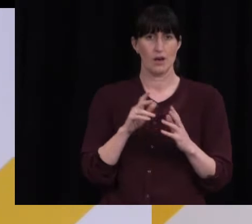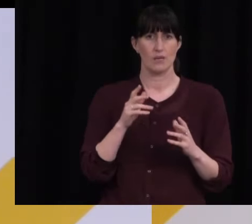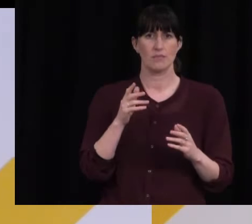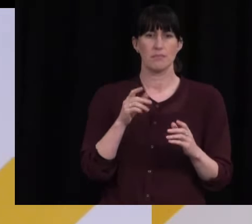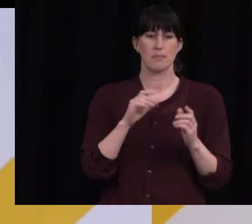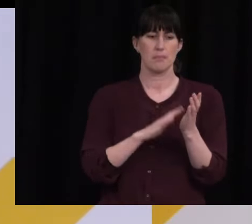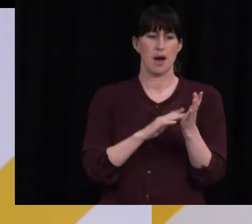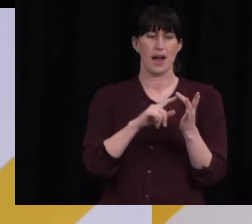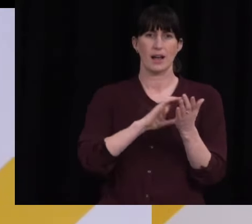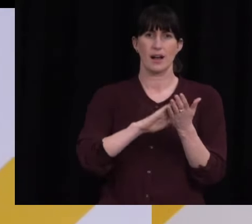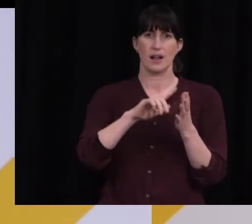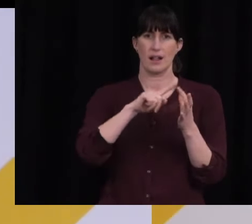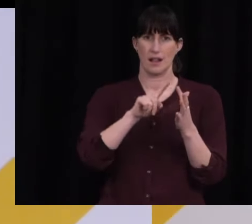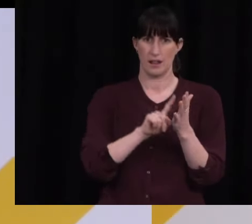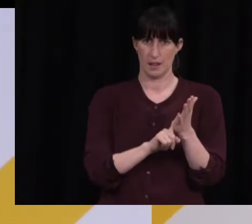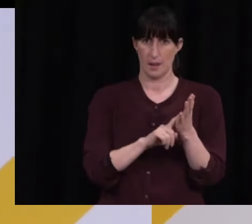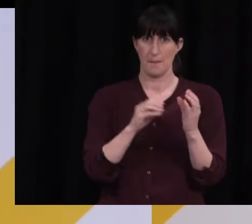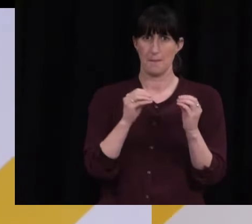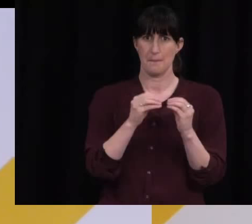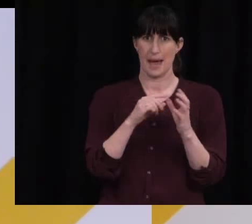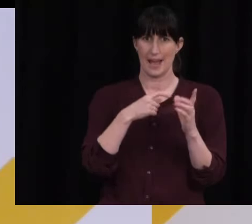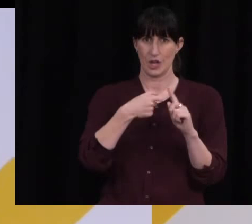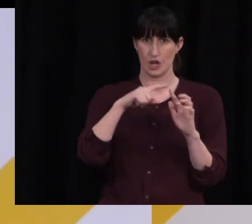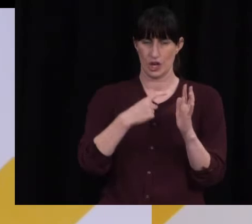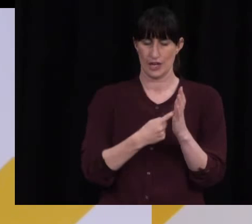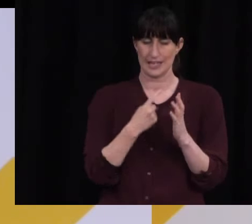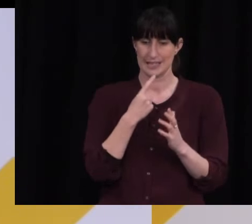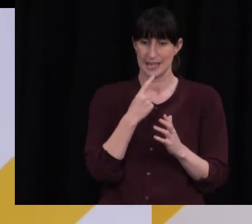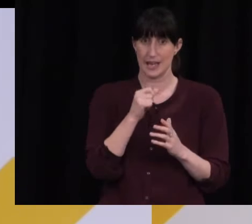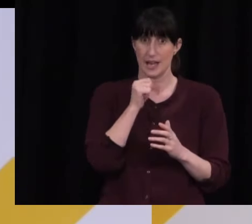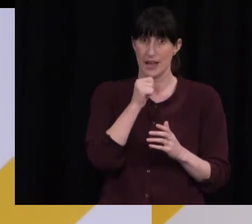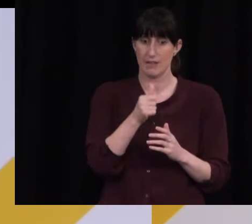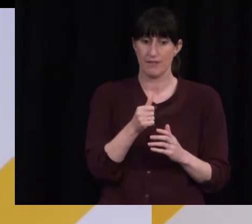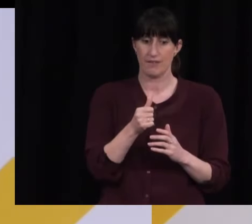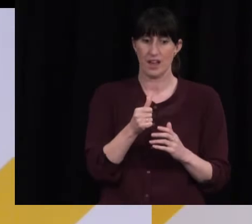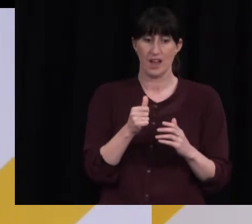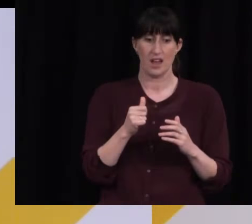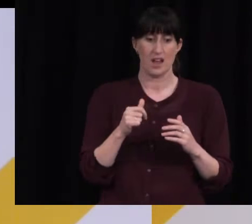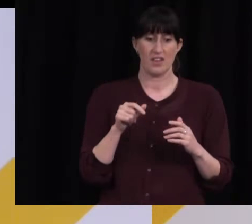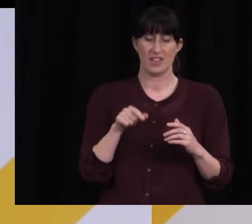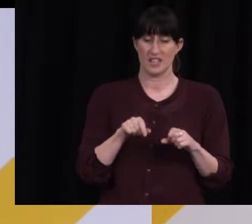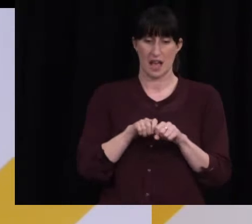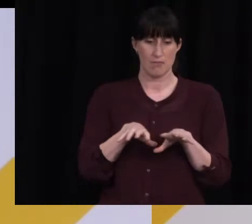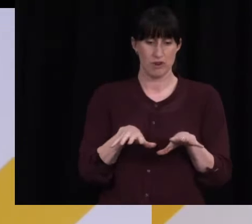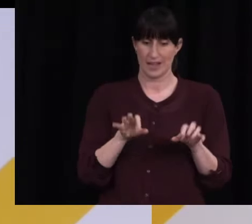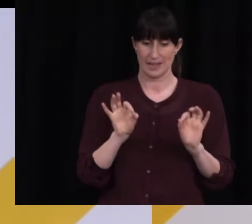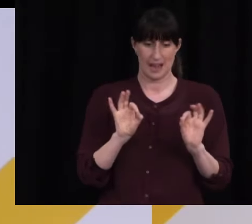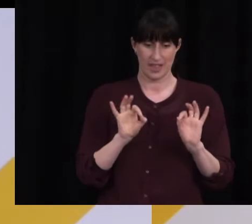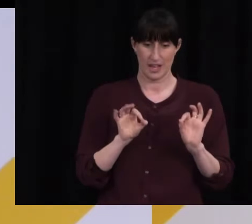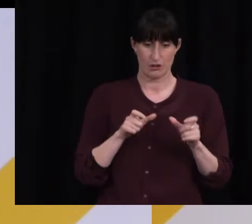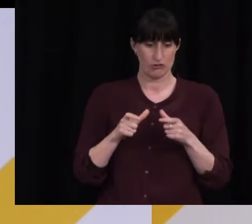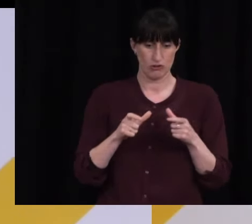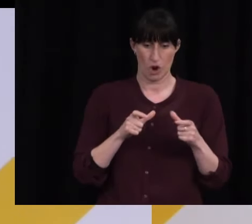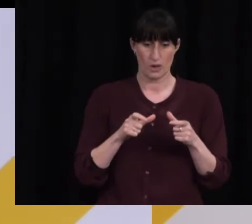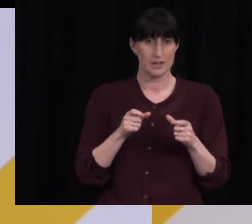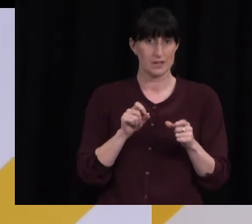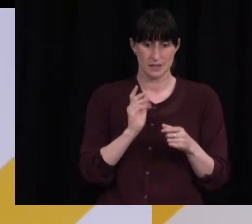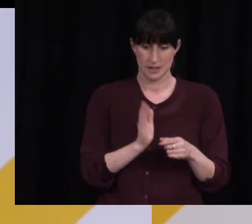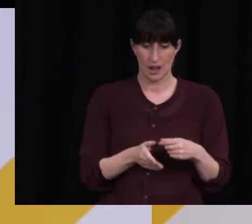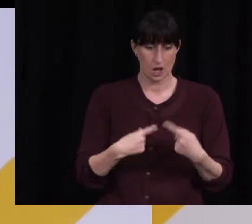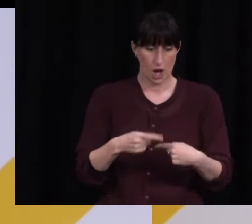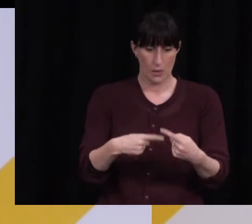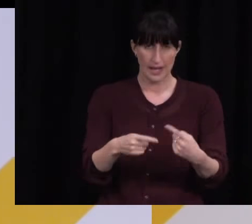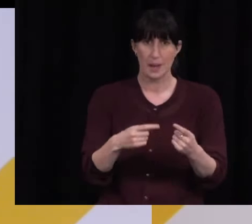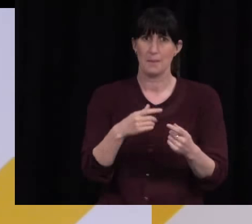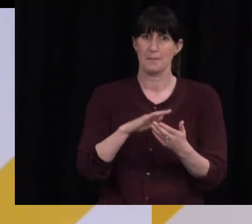outbreak isn't contained by the level 3 restrictions, the embers could sort of flow through into Christmas. What does that make you think about